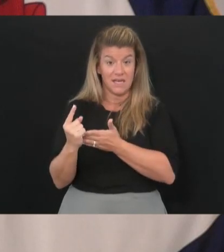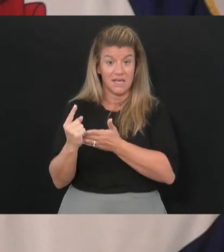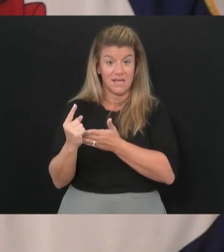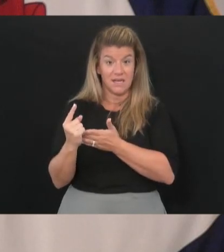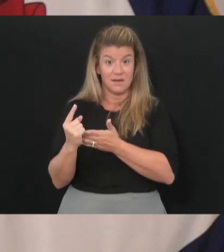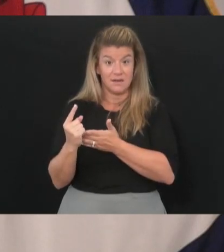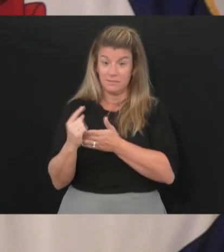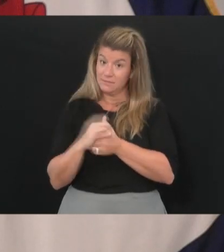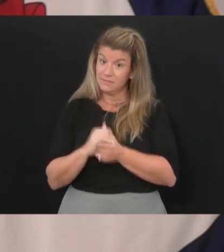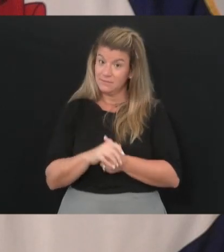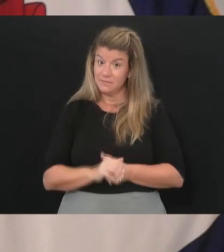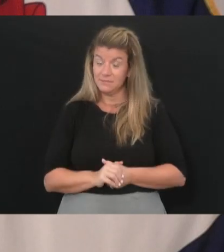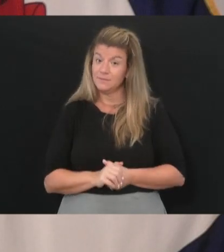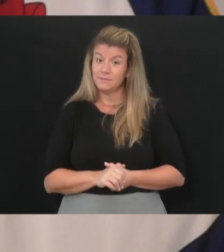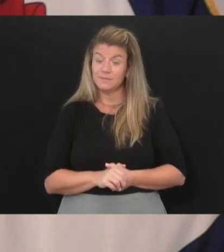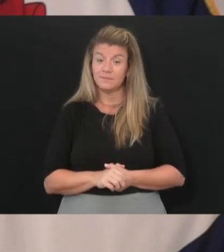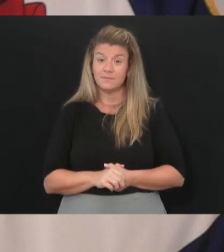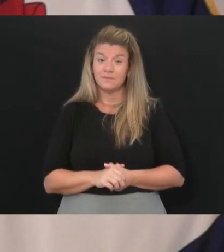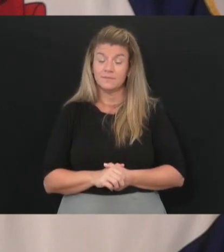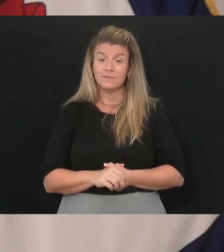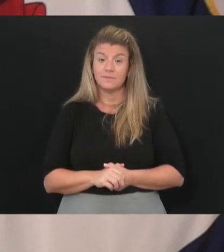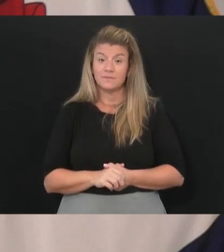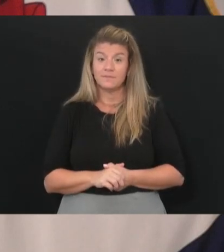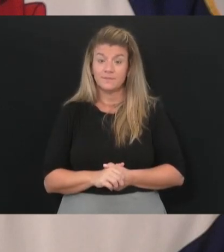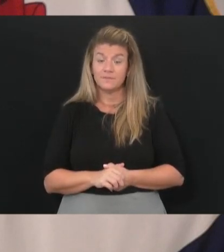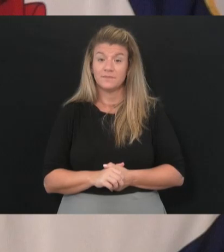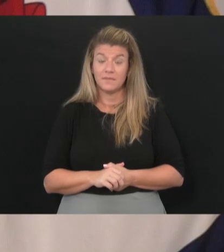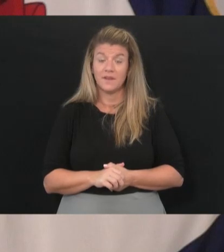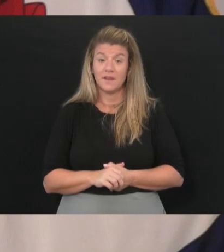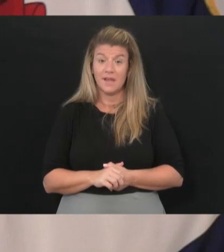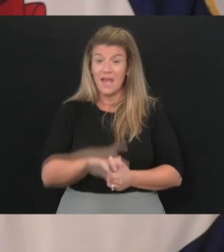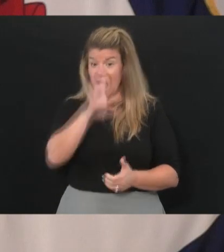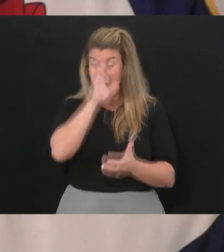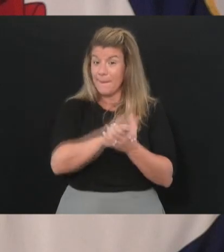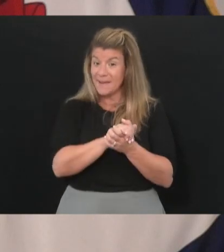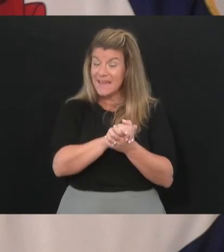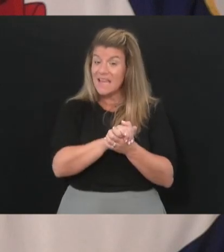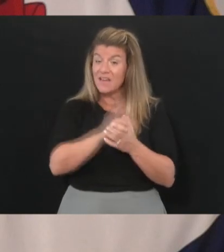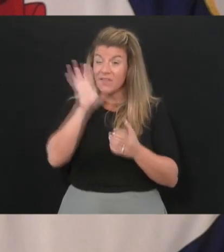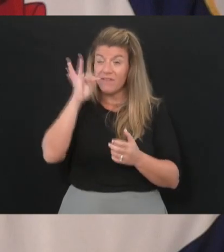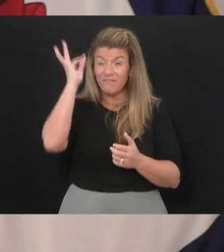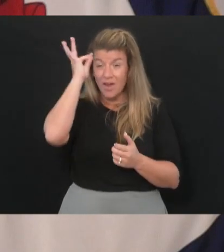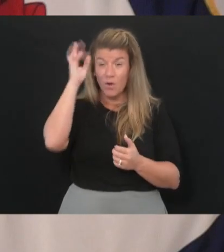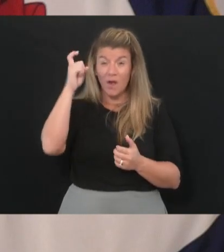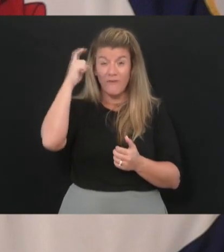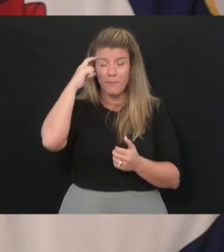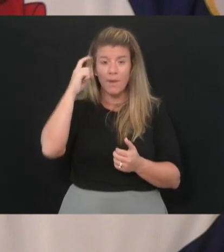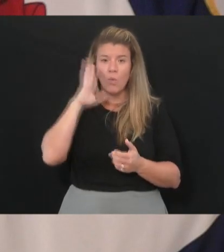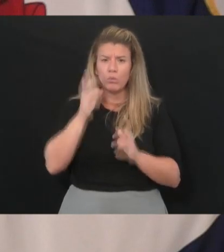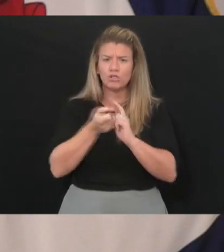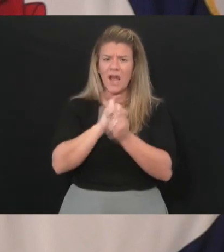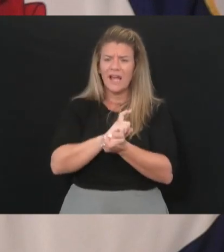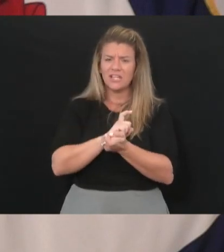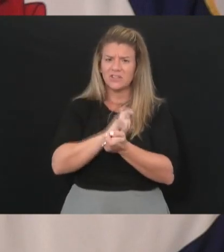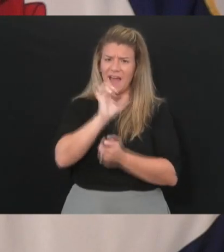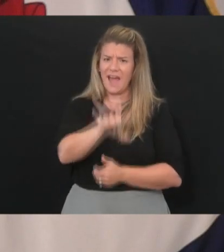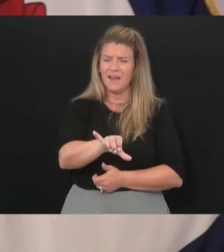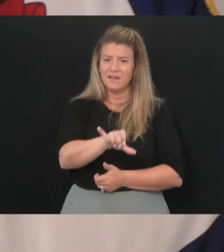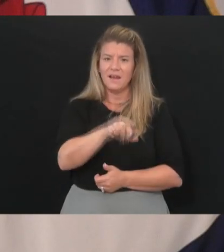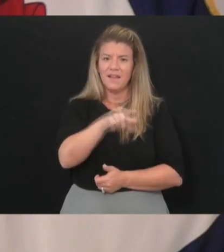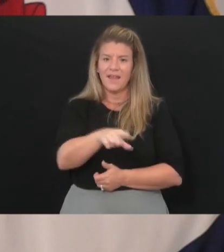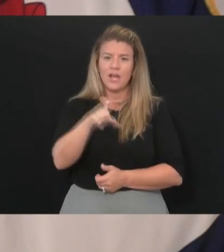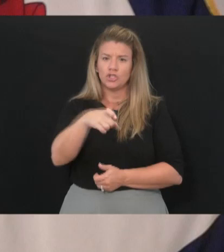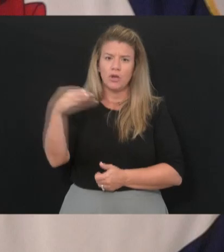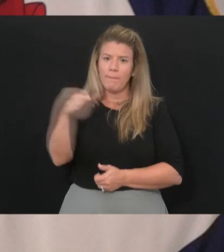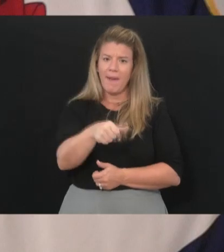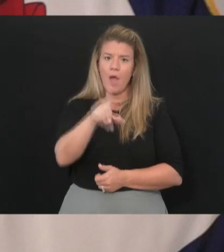Now, I believe that the federal government will reverse their stance on that, and that they will pay